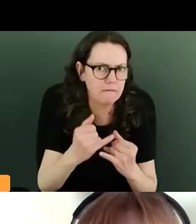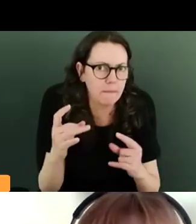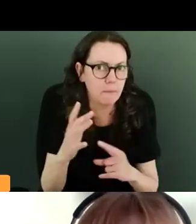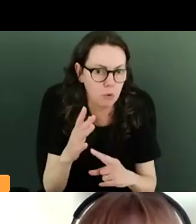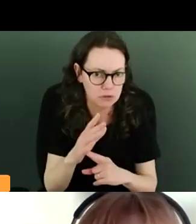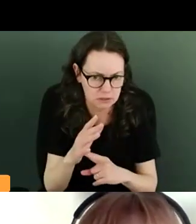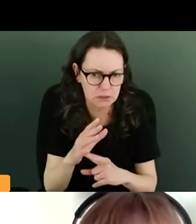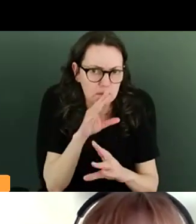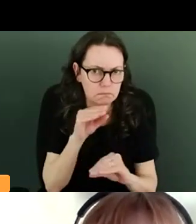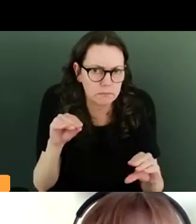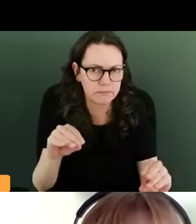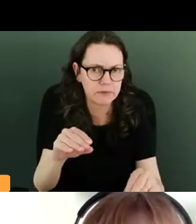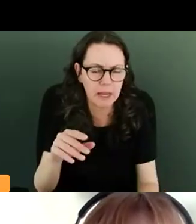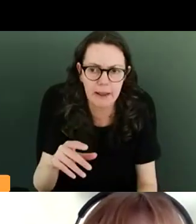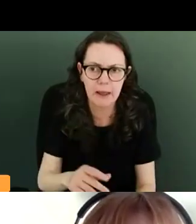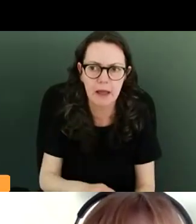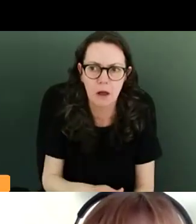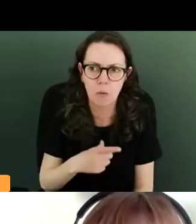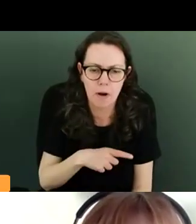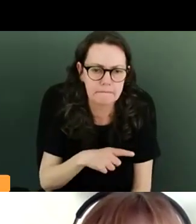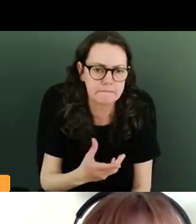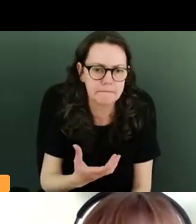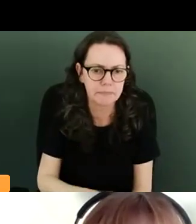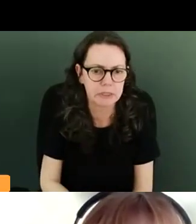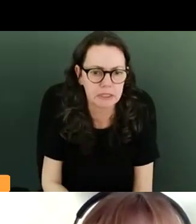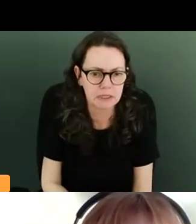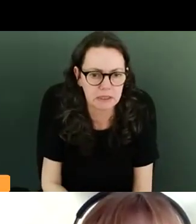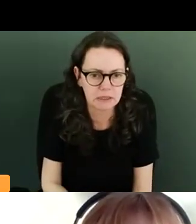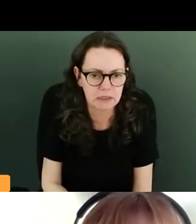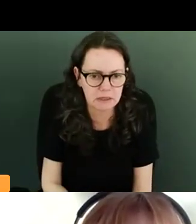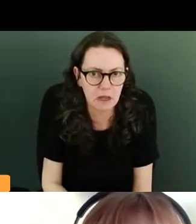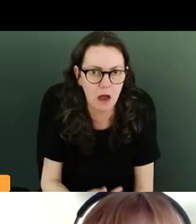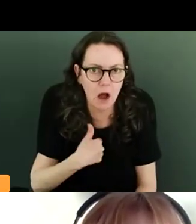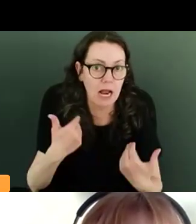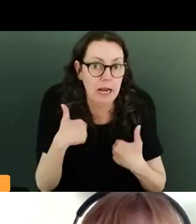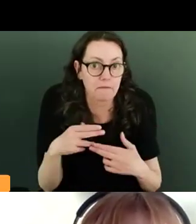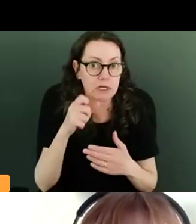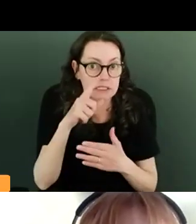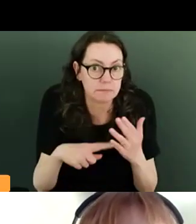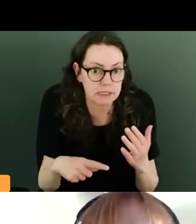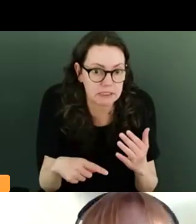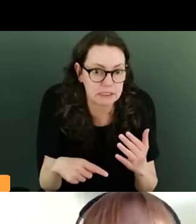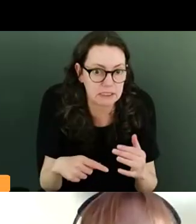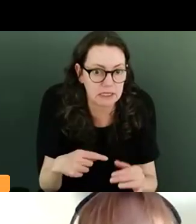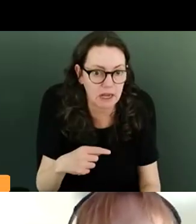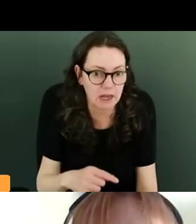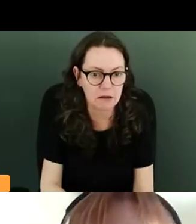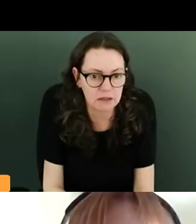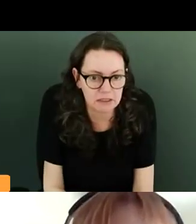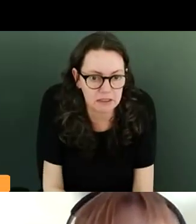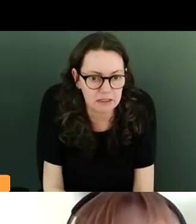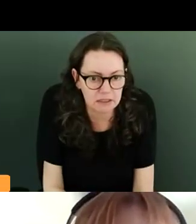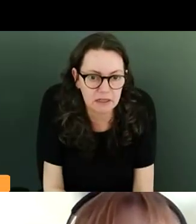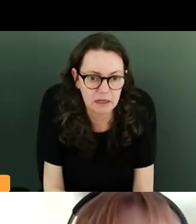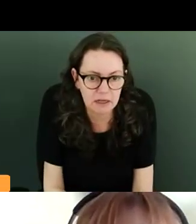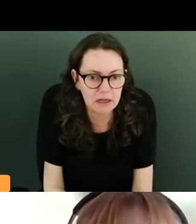As someone that lives with a disability, I want